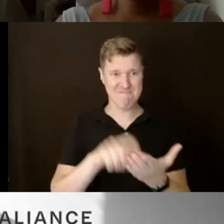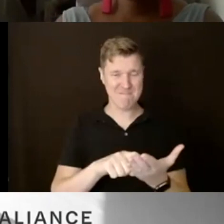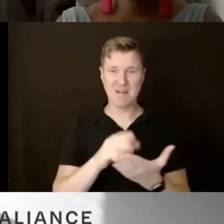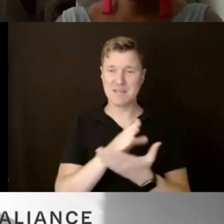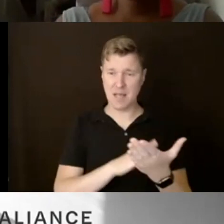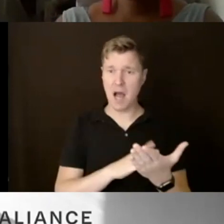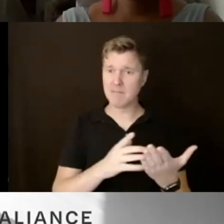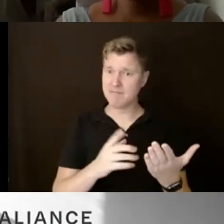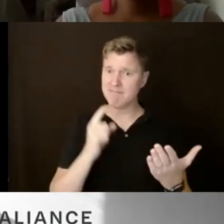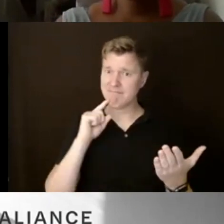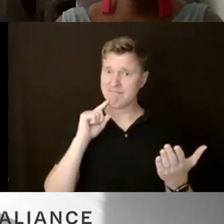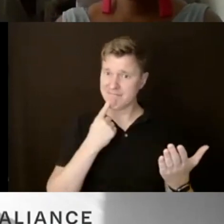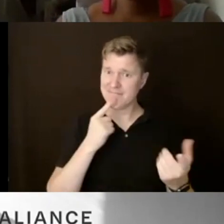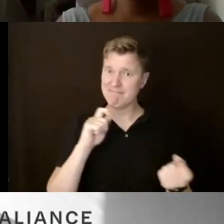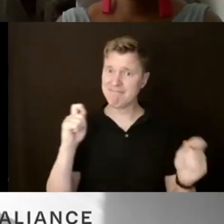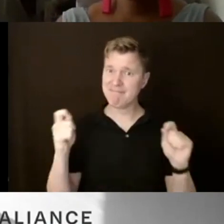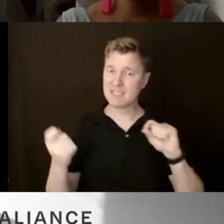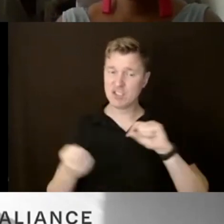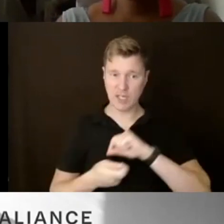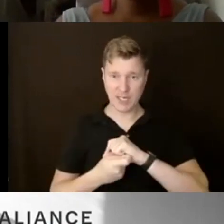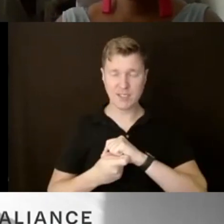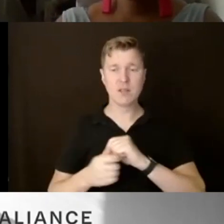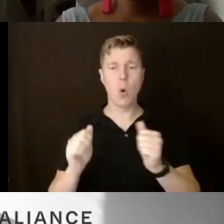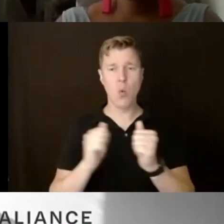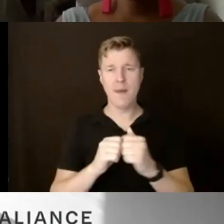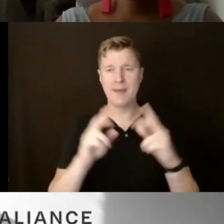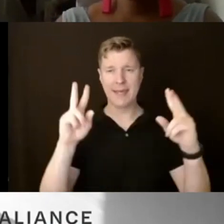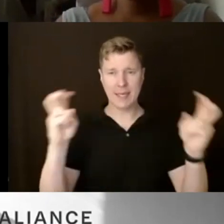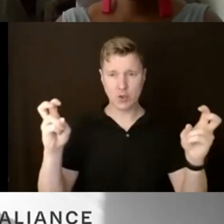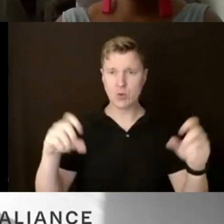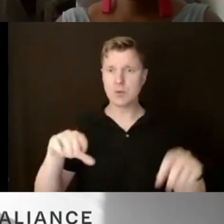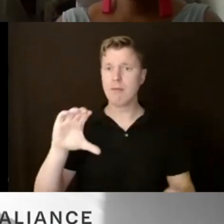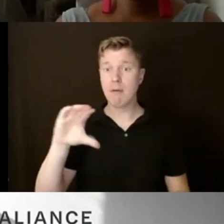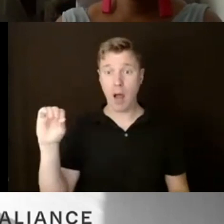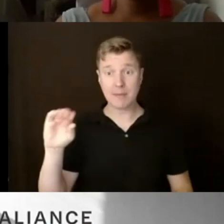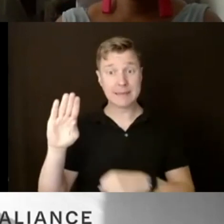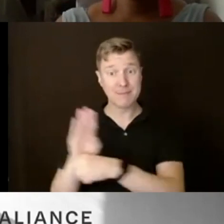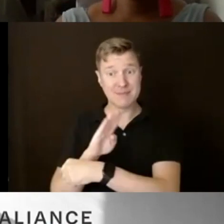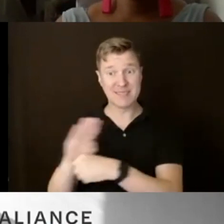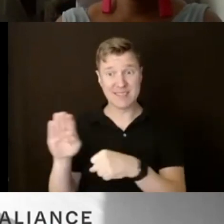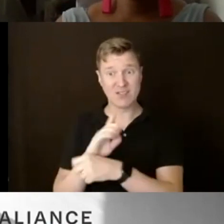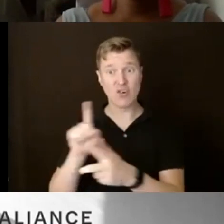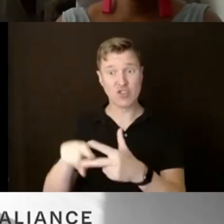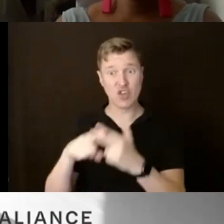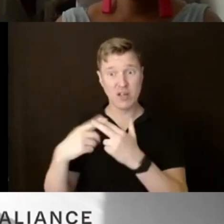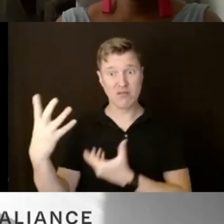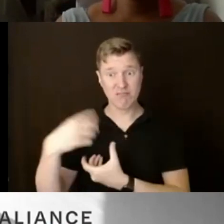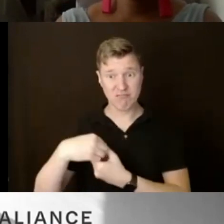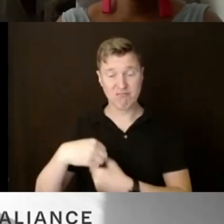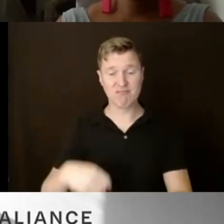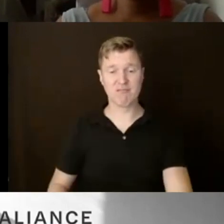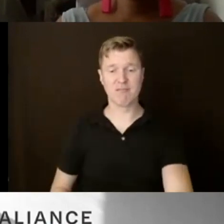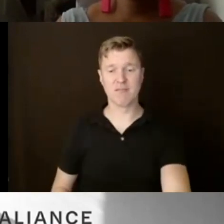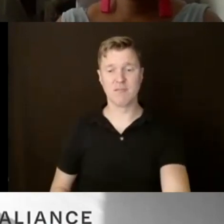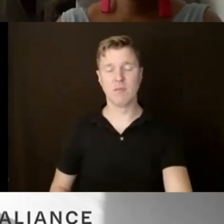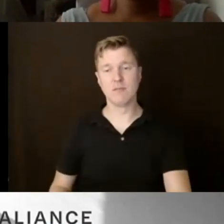significant changes in terms of the issues that companies and businesses will weigh in on or become